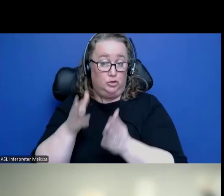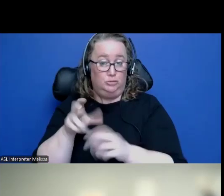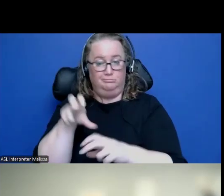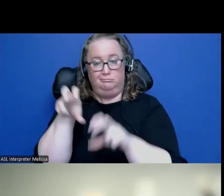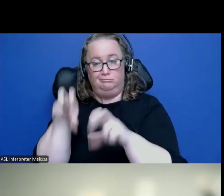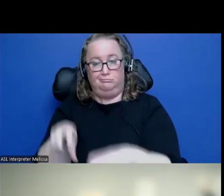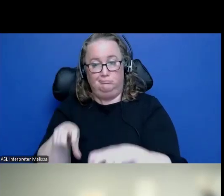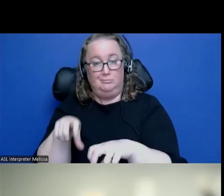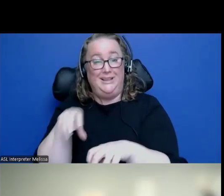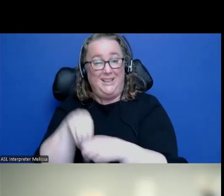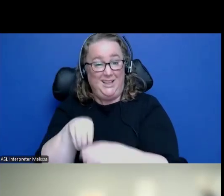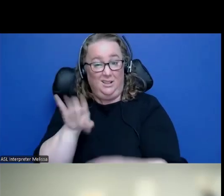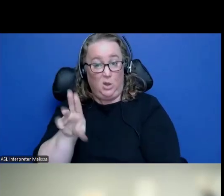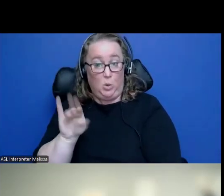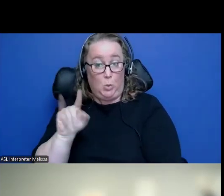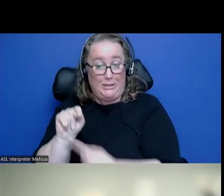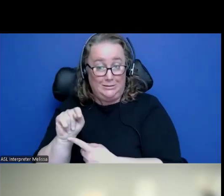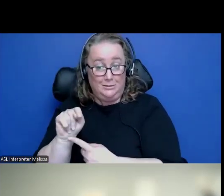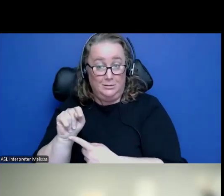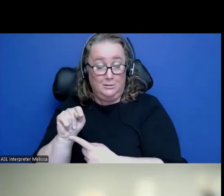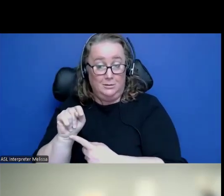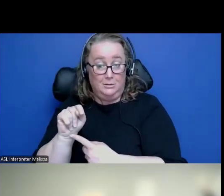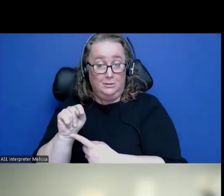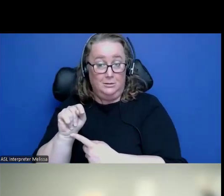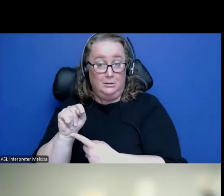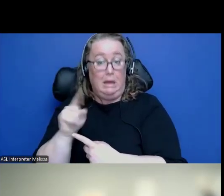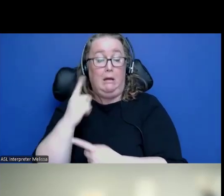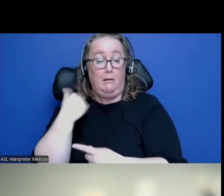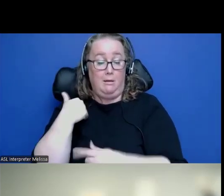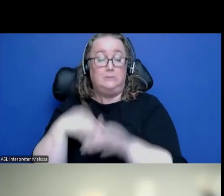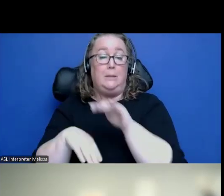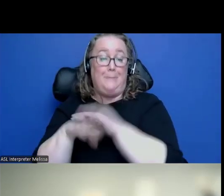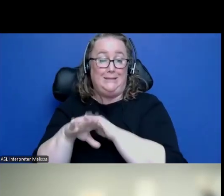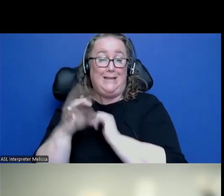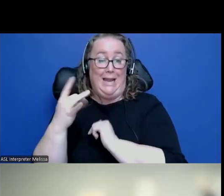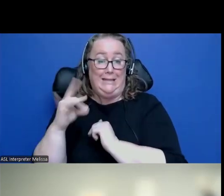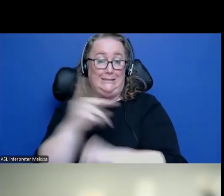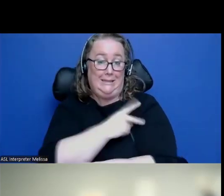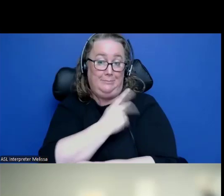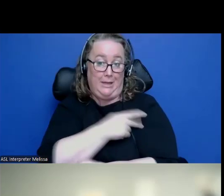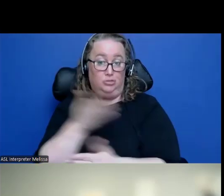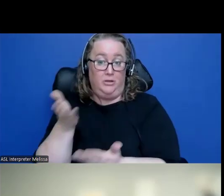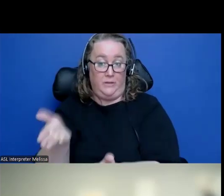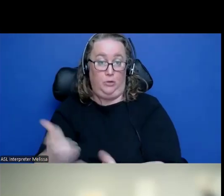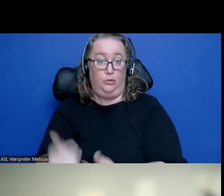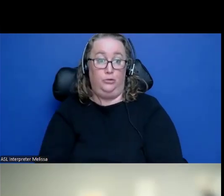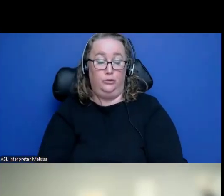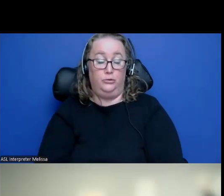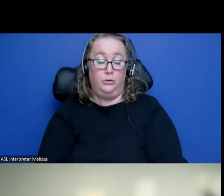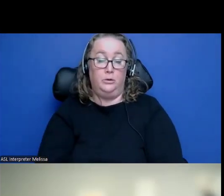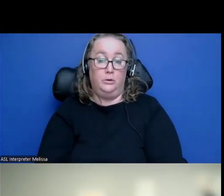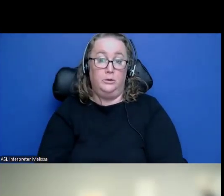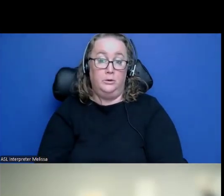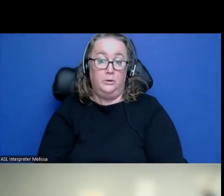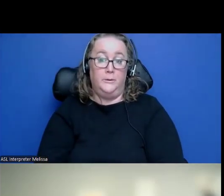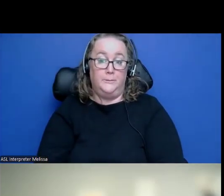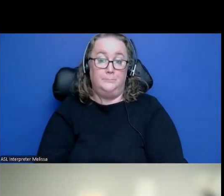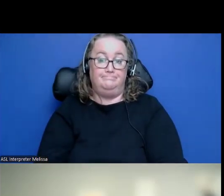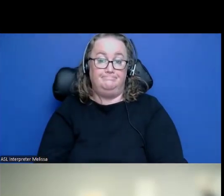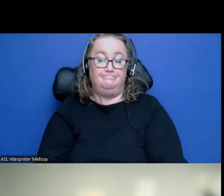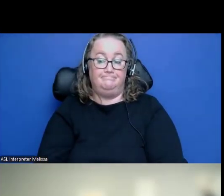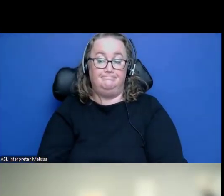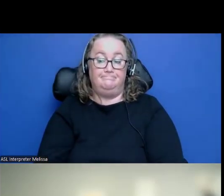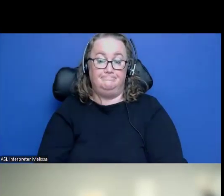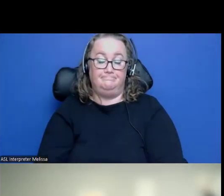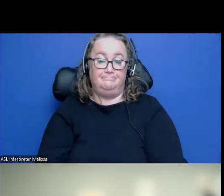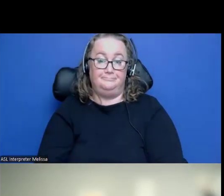that has a capacity of 18 patients in it. So this creates an